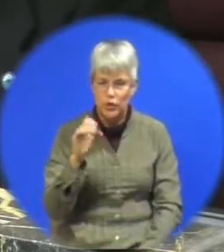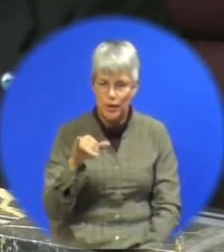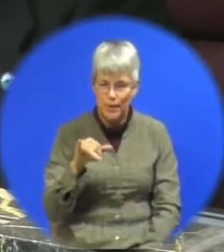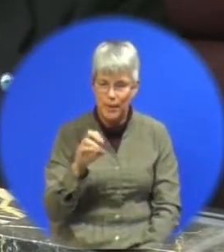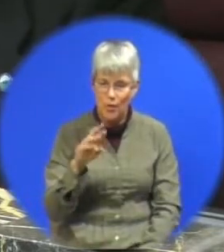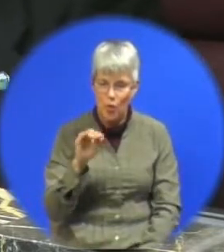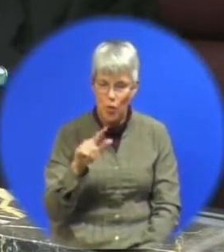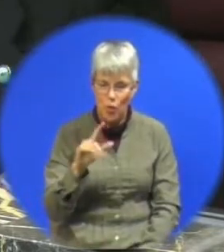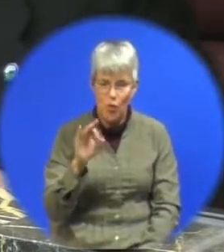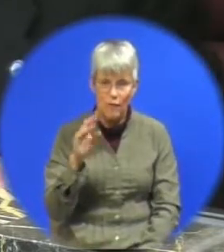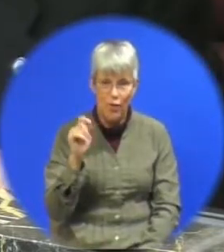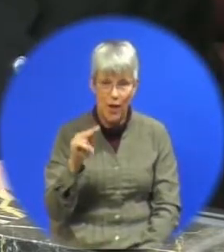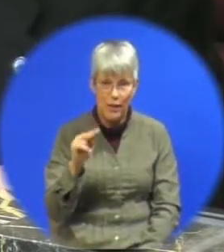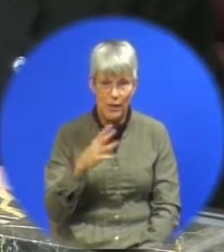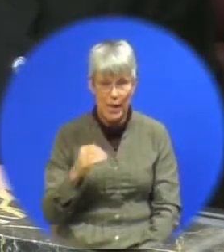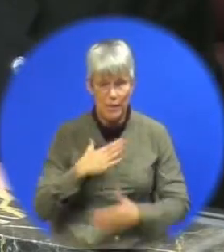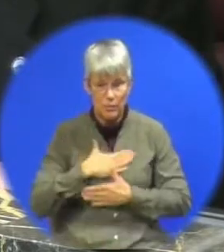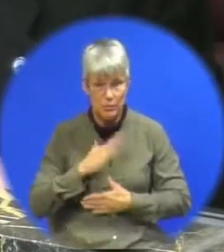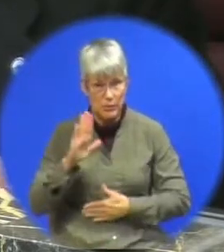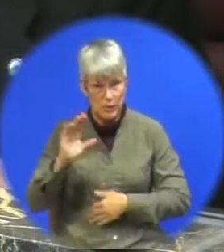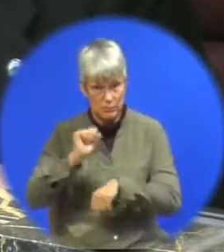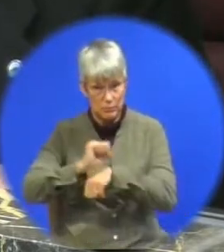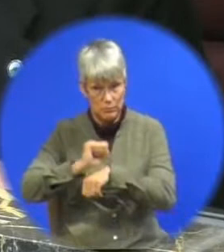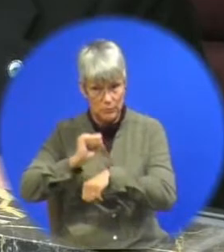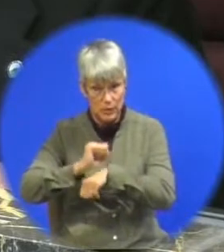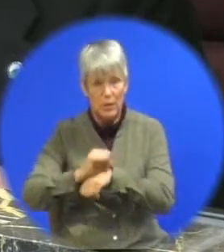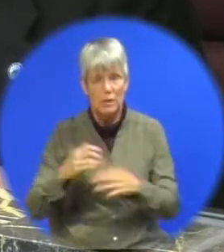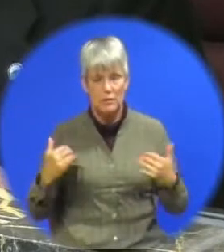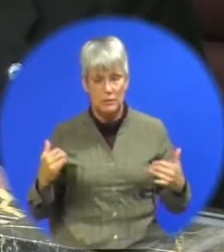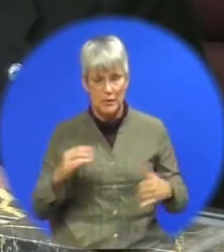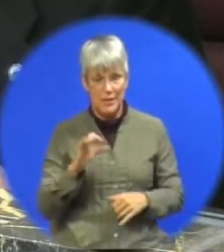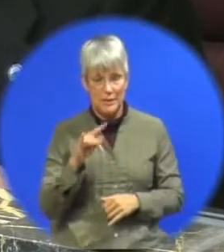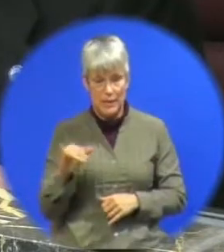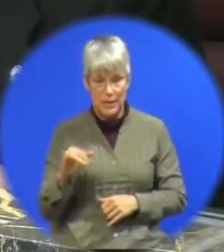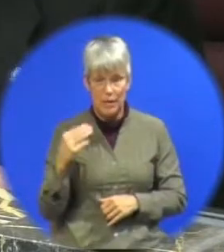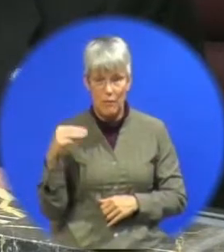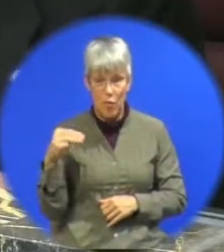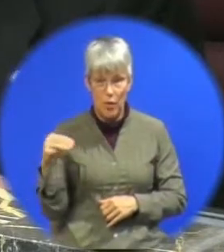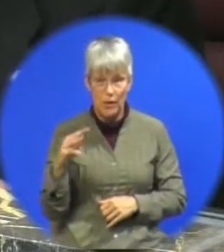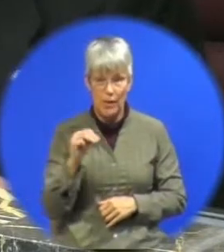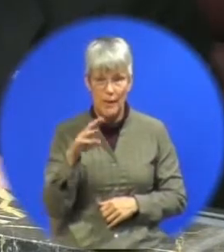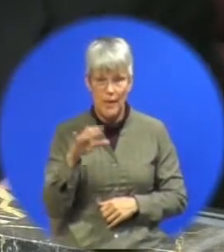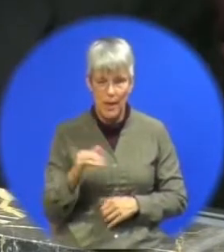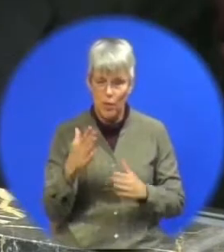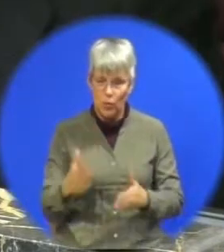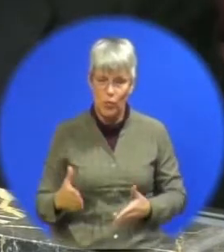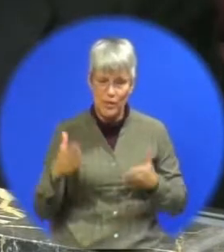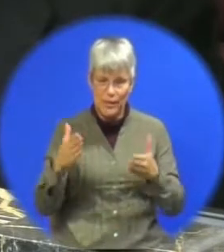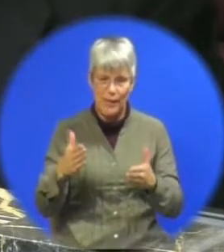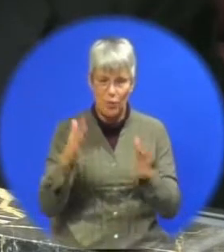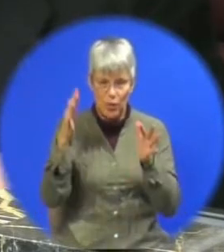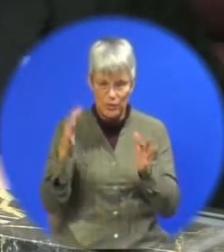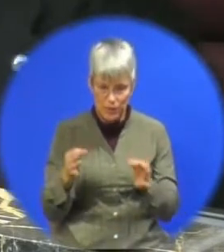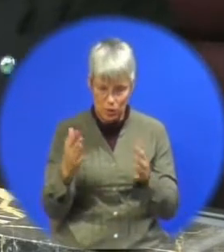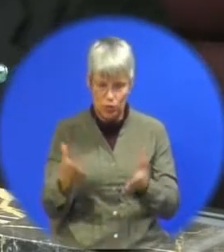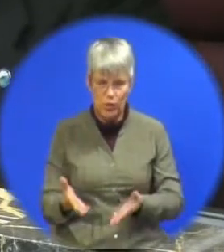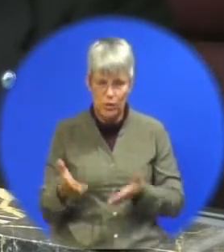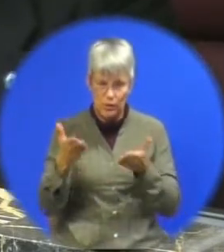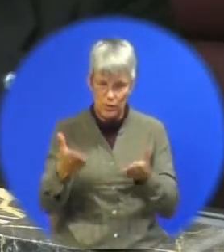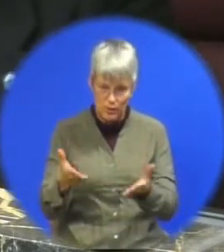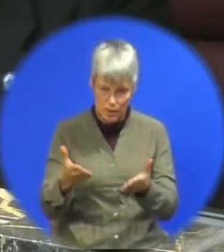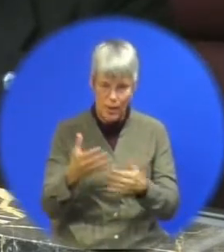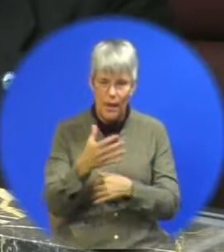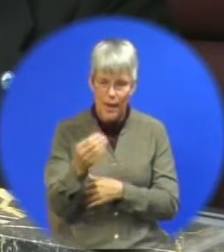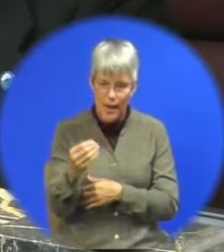job well done. Now, therefore, be it resolved by the City of Morganton that the mayor present this resolution to Jimmy Earl Franklin,